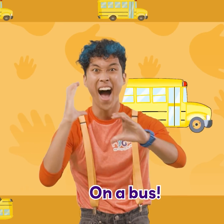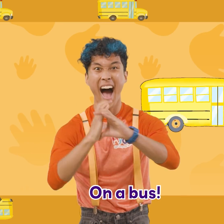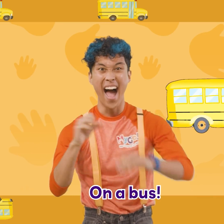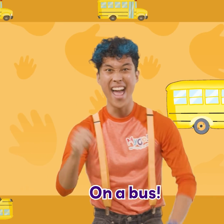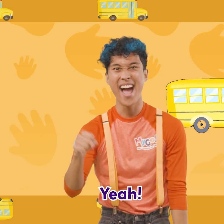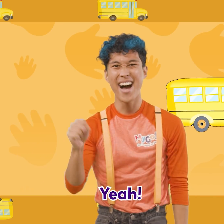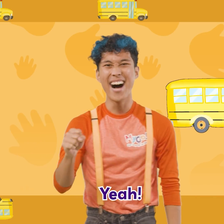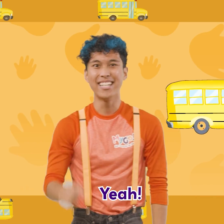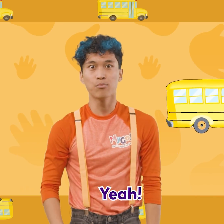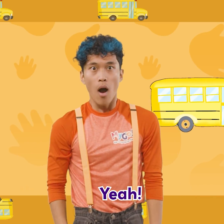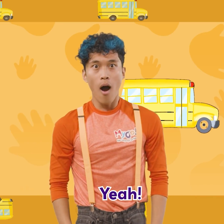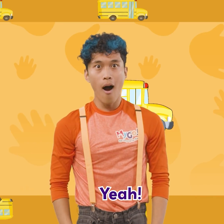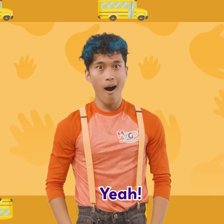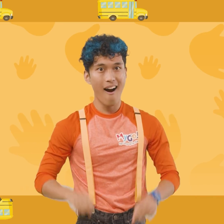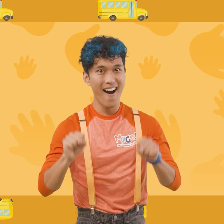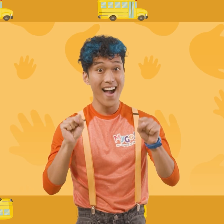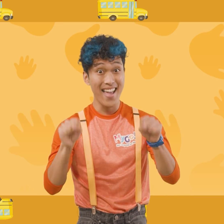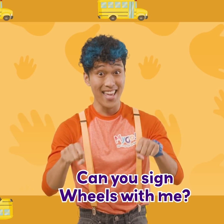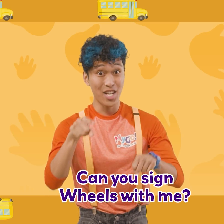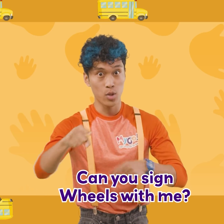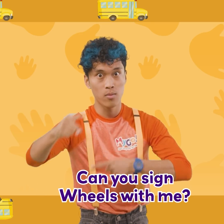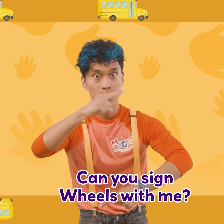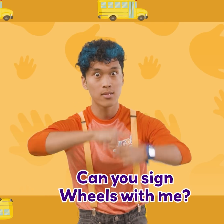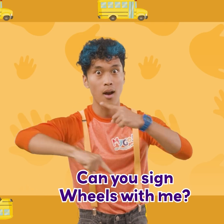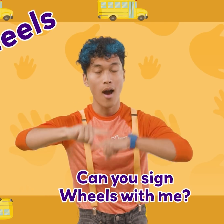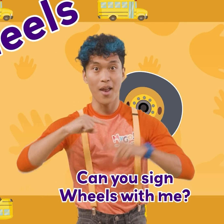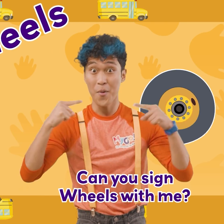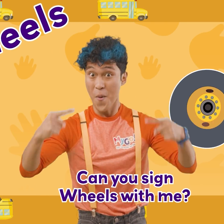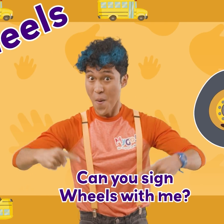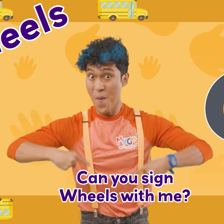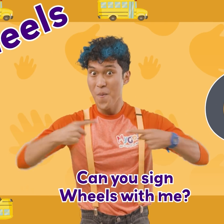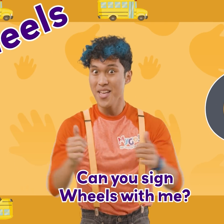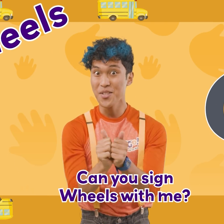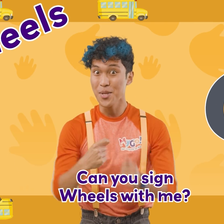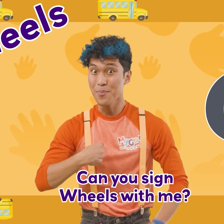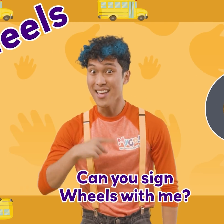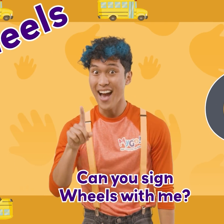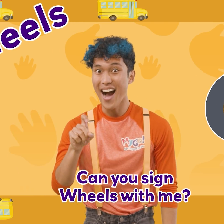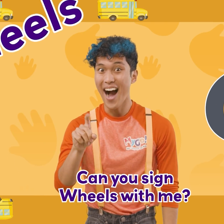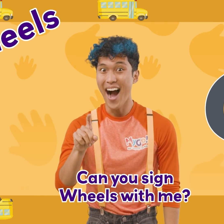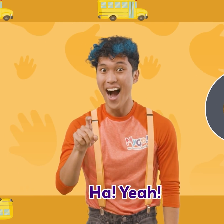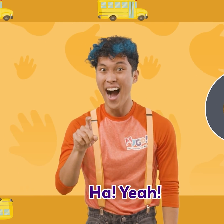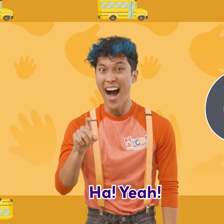bus. Yeah. Can you sign wheels with me?